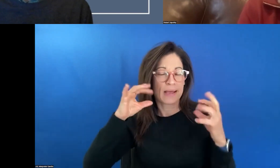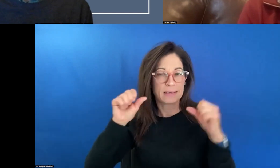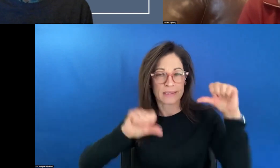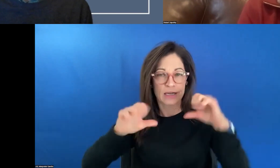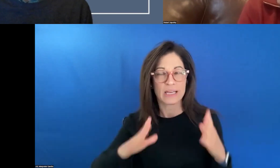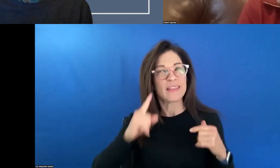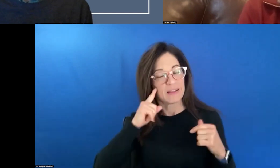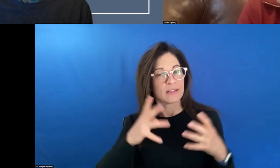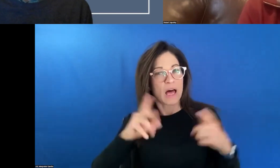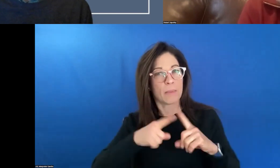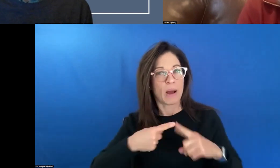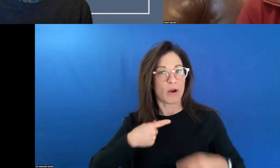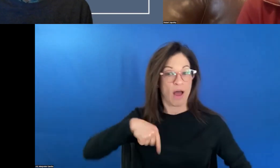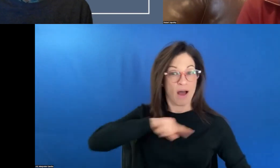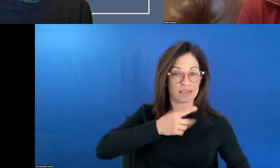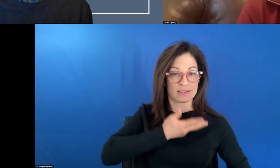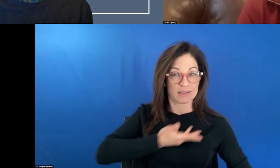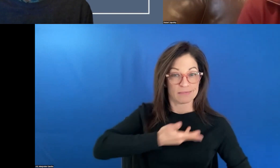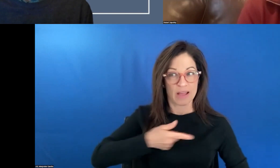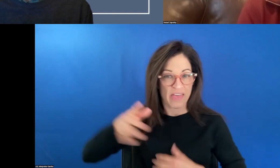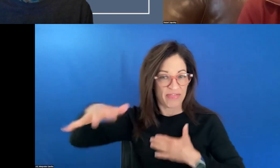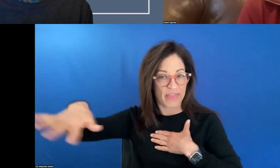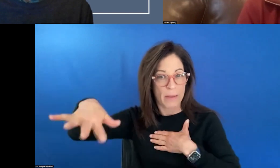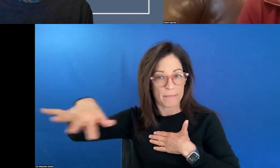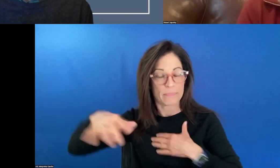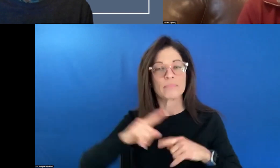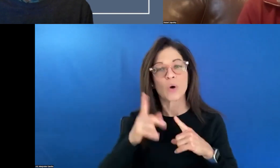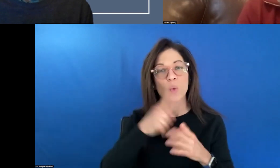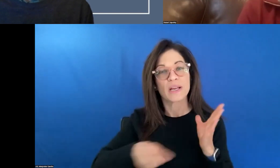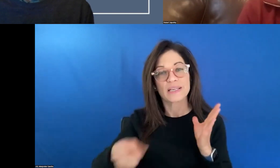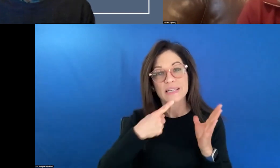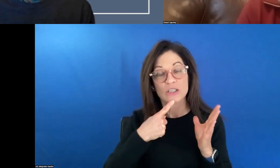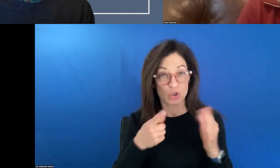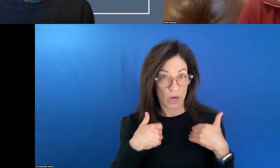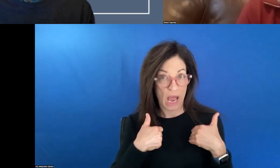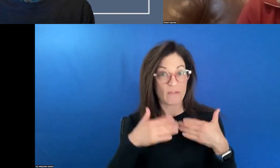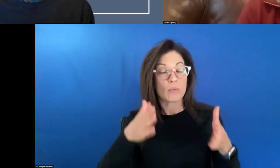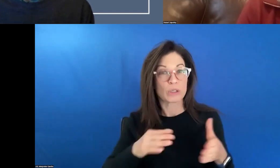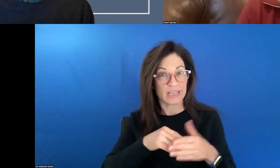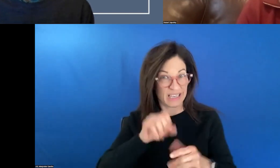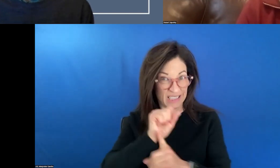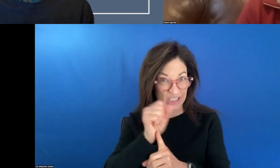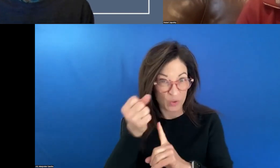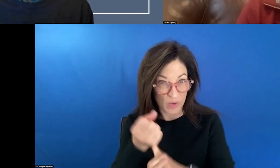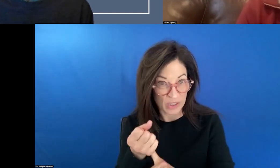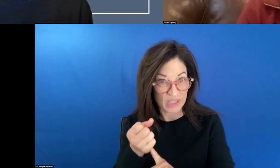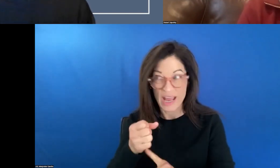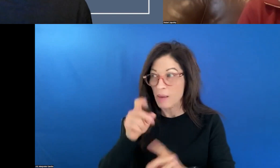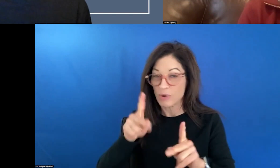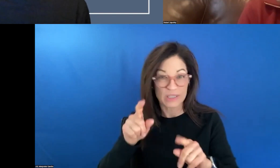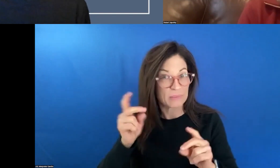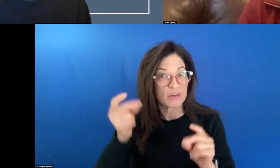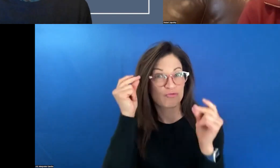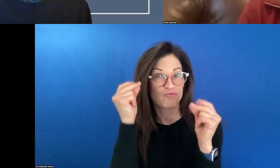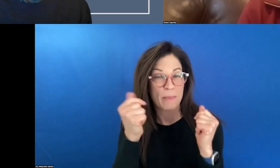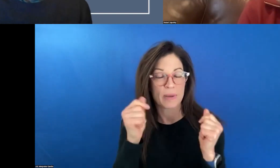and how the brain responds to it. And what he notes is you get somebody in a circumstance where they have to make a rapid